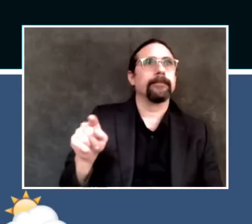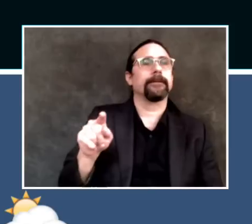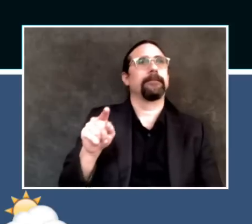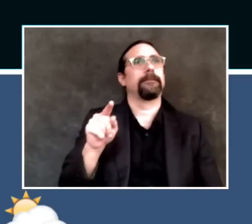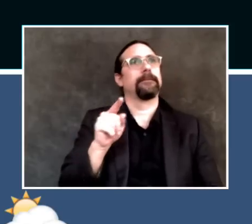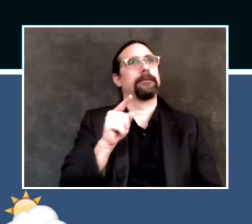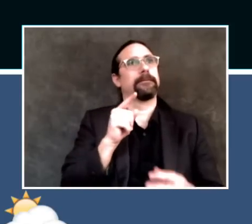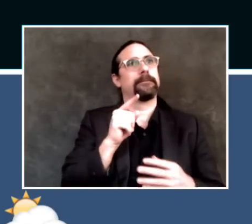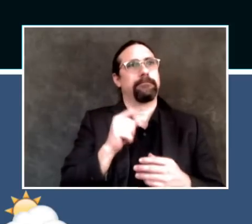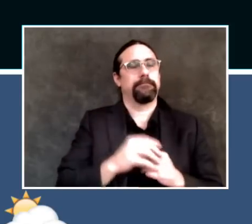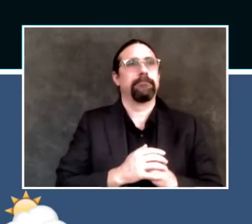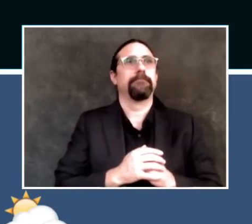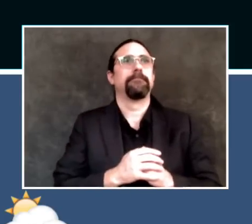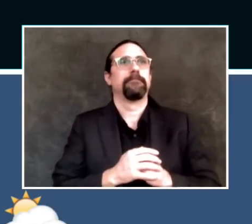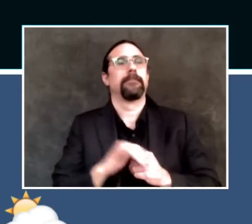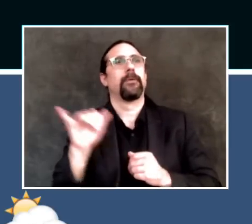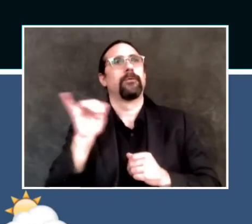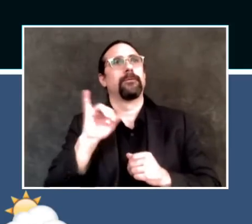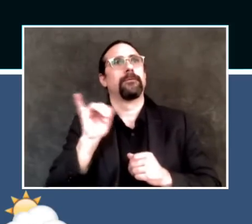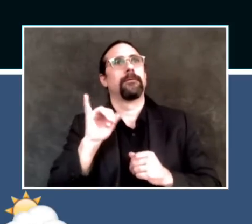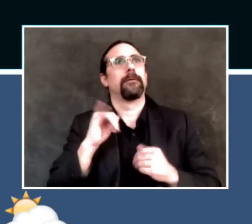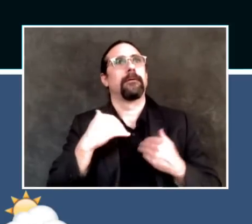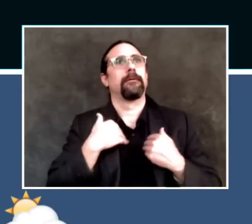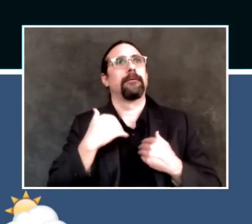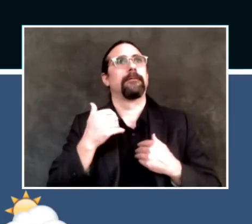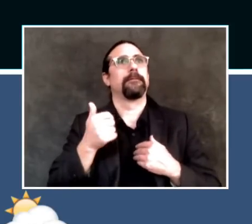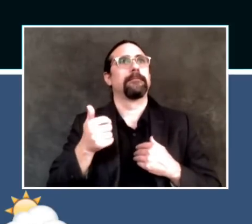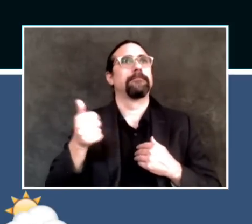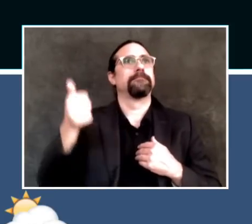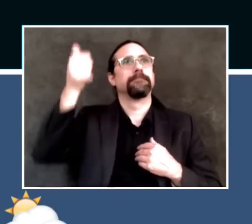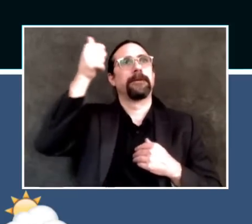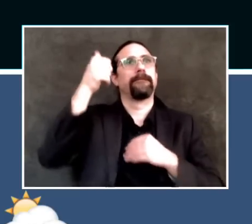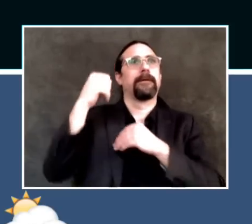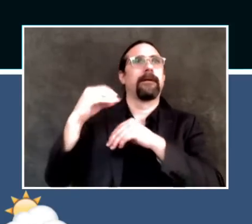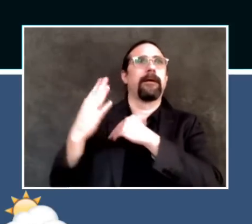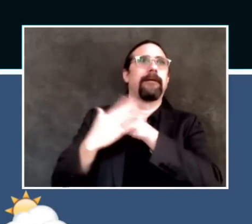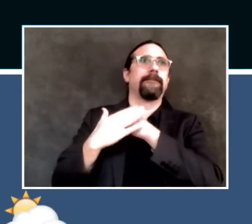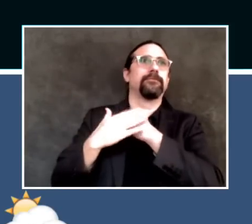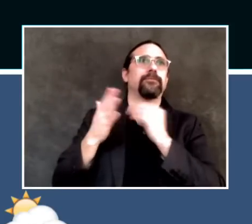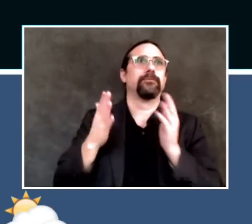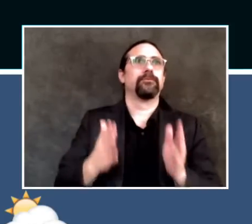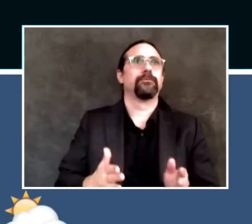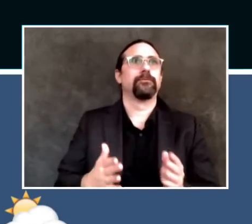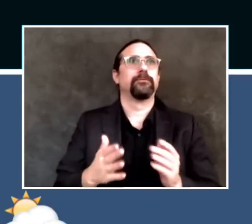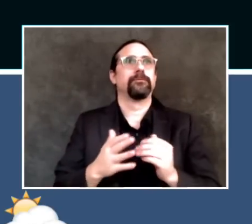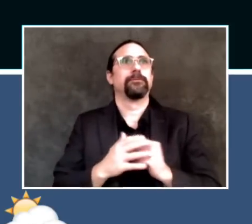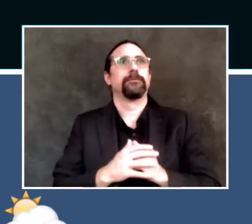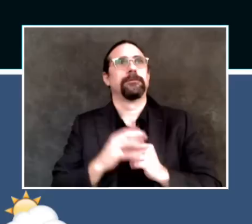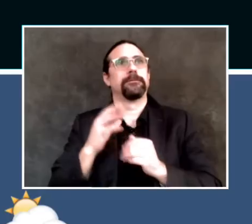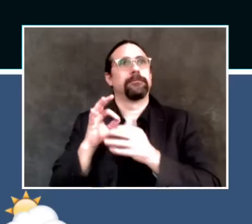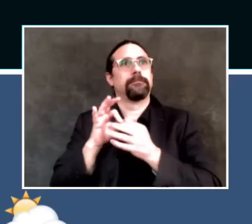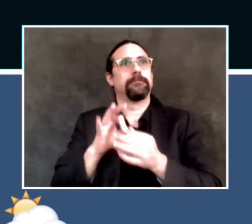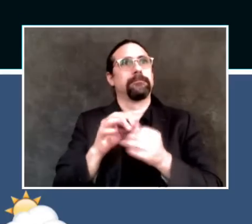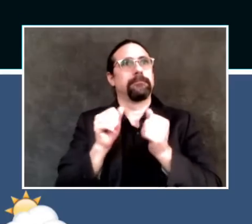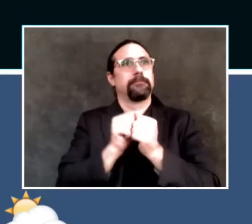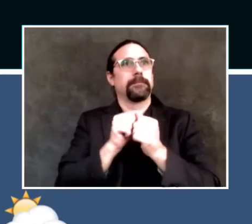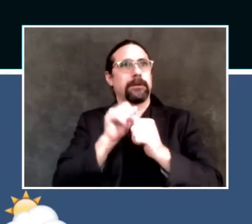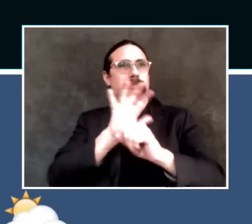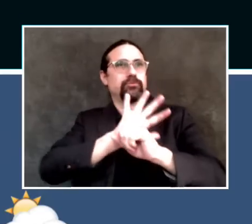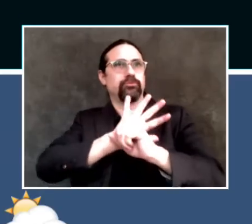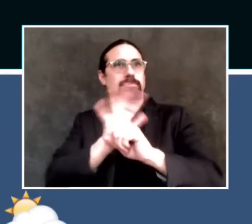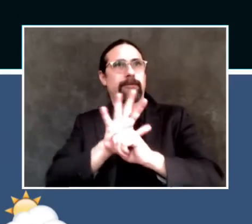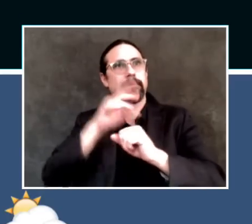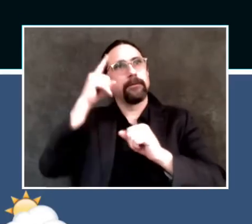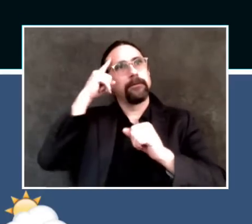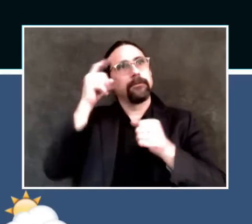senior advisor we brought in to advise us on the COVID-19 strategy, who's an internationally recognized expert, Dr. Jay Varma, who's with us here today.